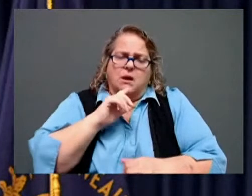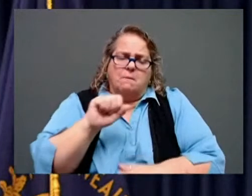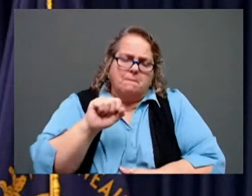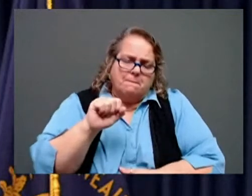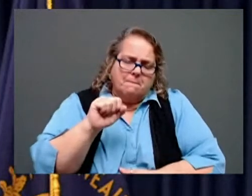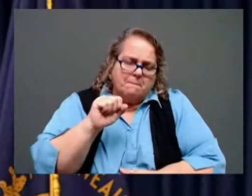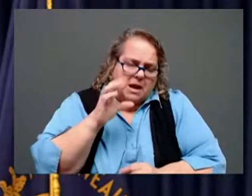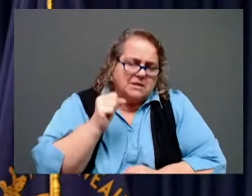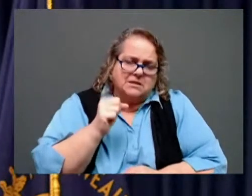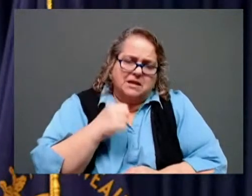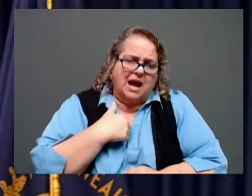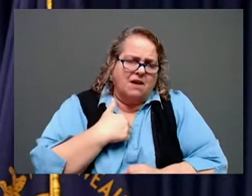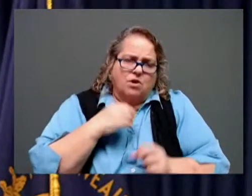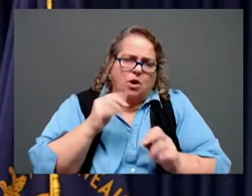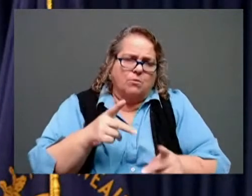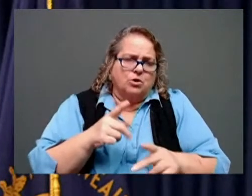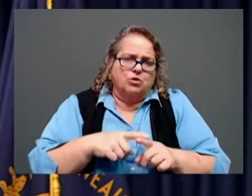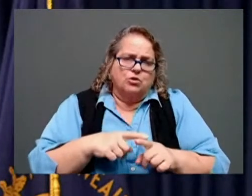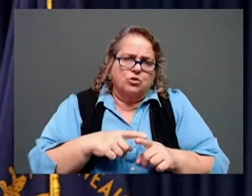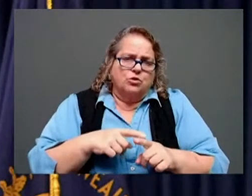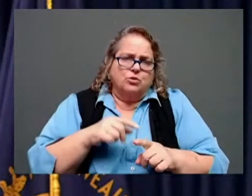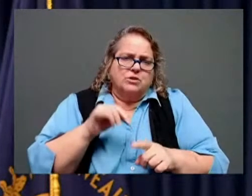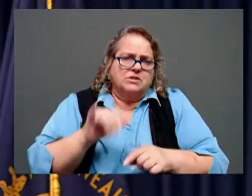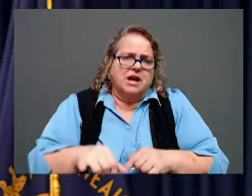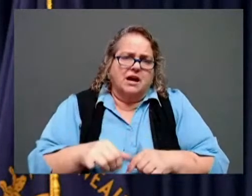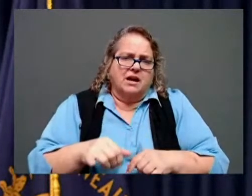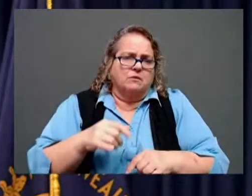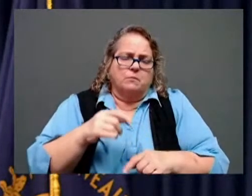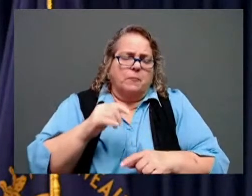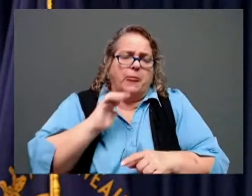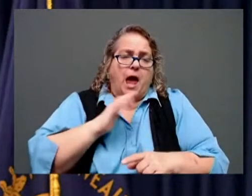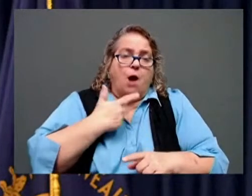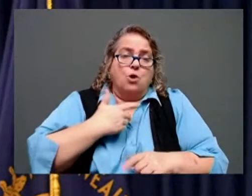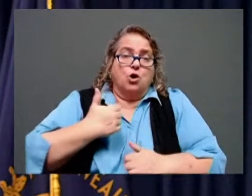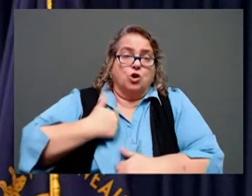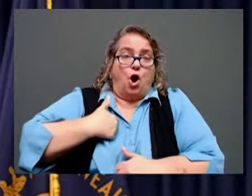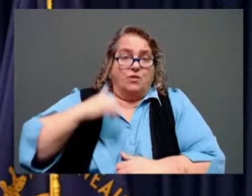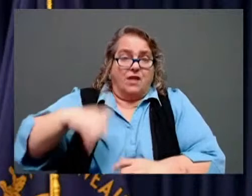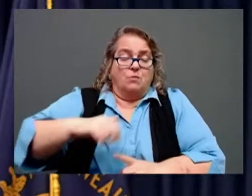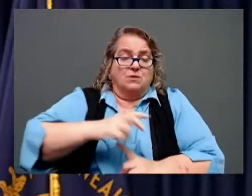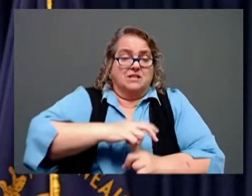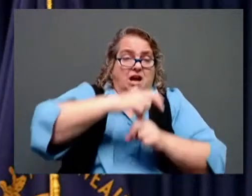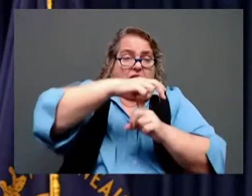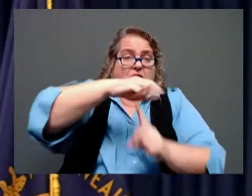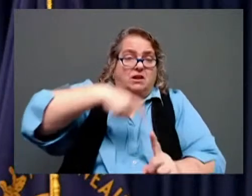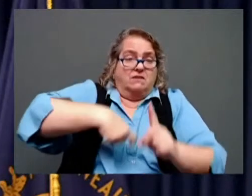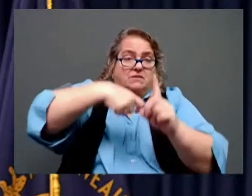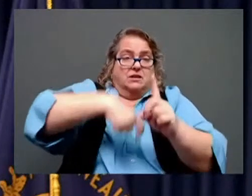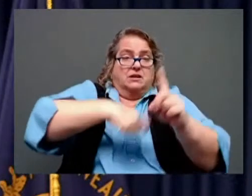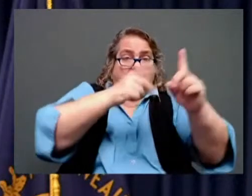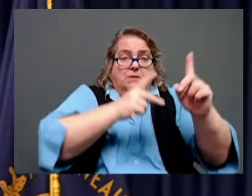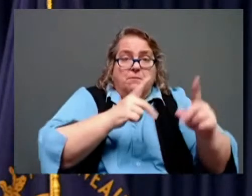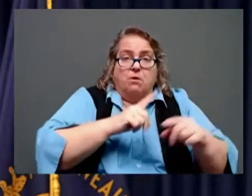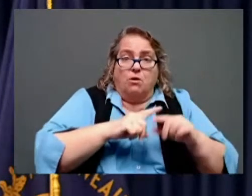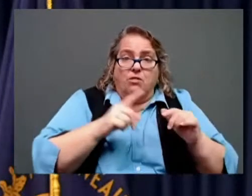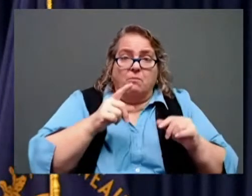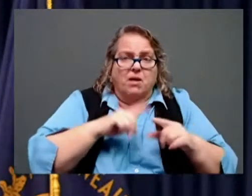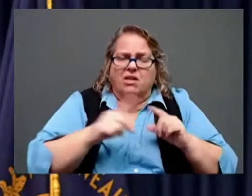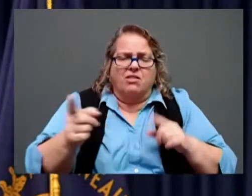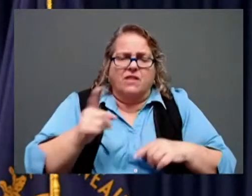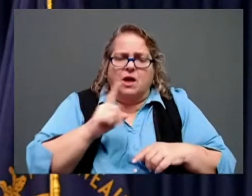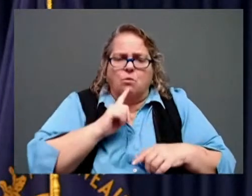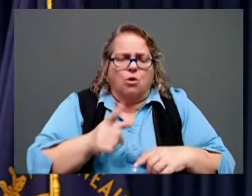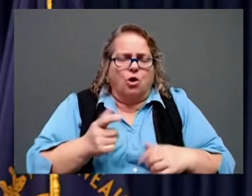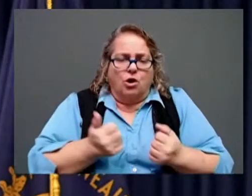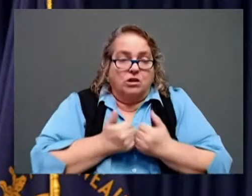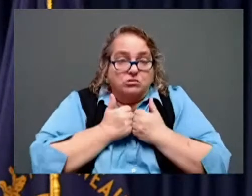with our Guard that have been airlifting people, and they were exhausted, but they were living their mission, and they were ready to go again at a moment's